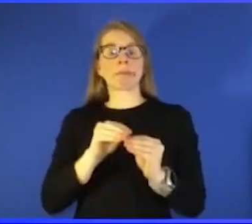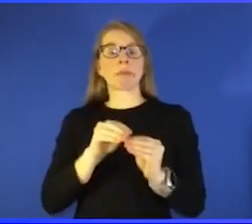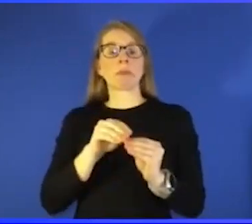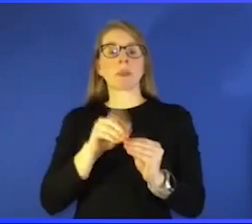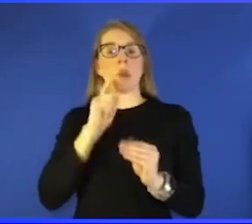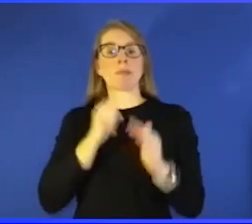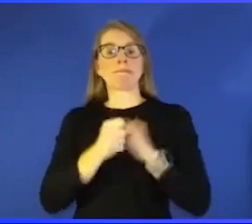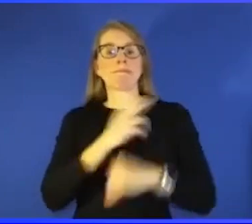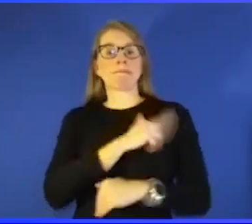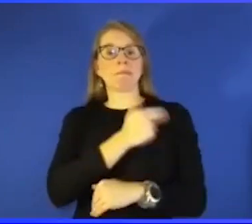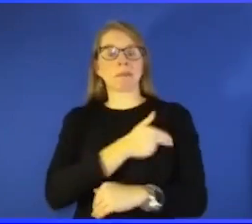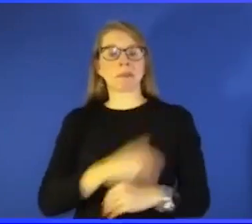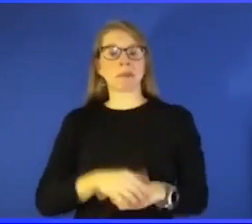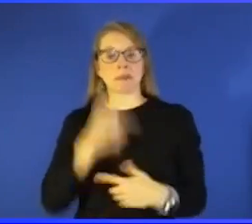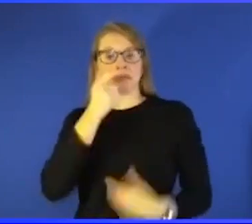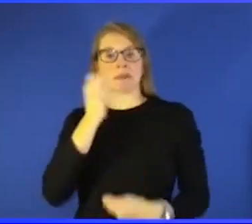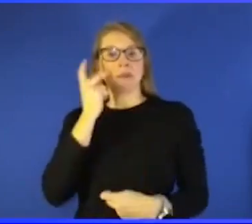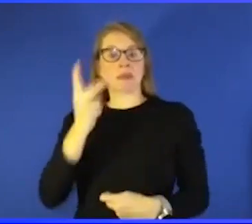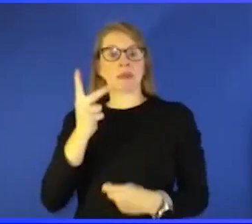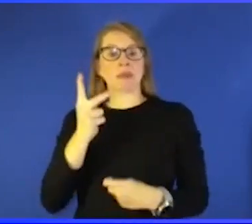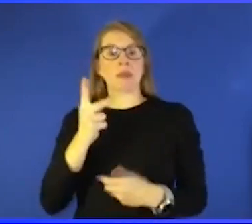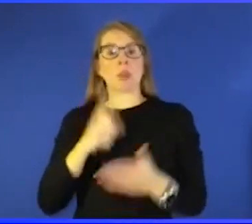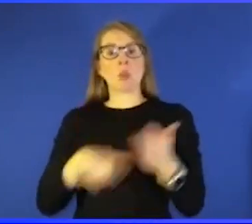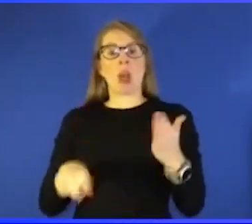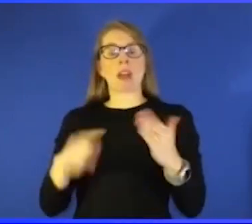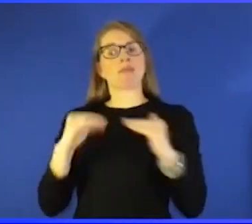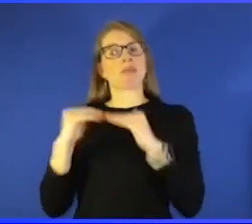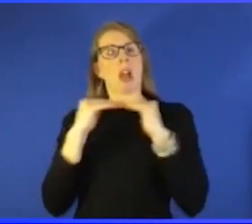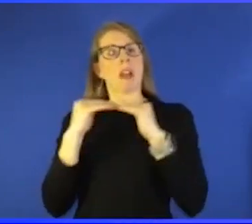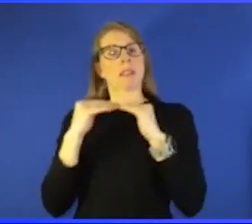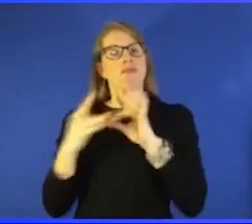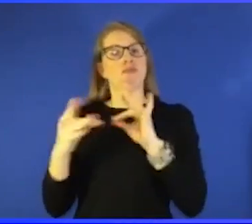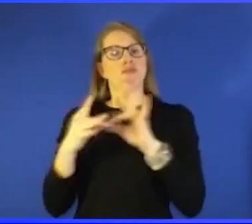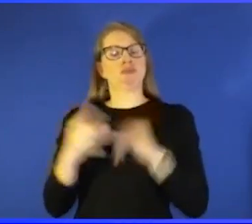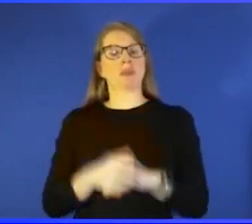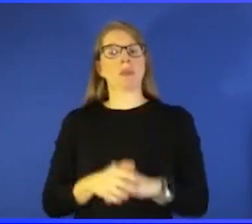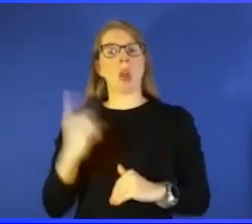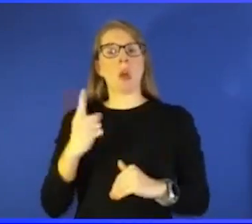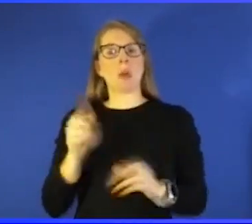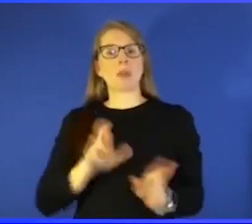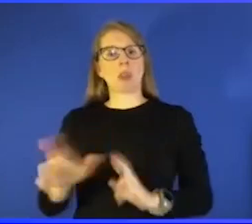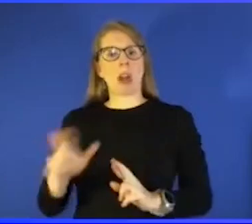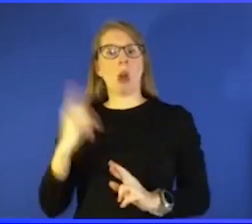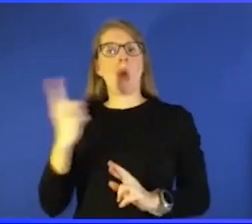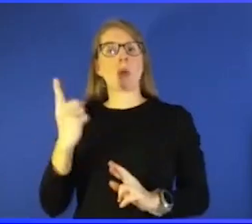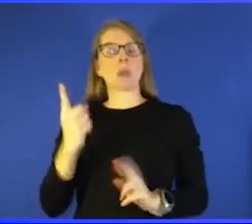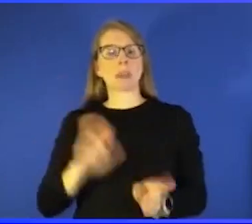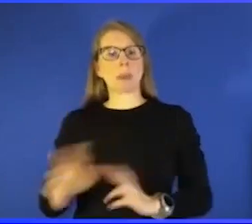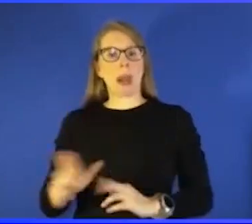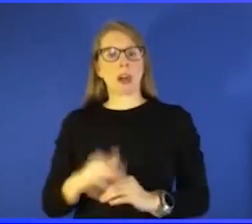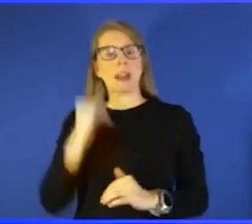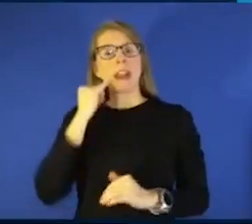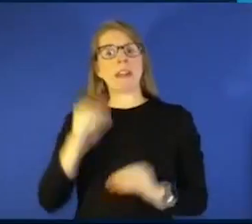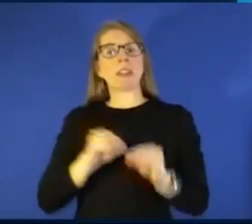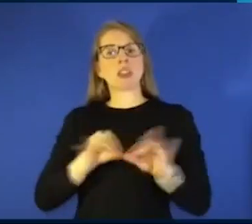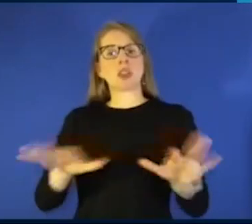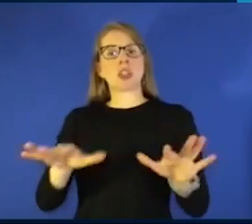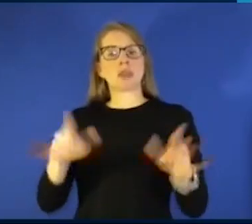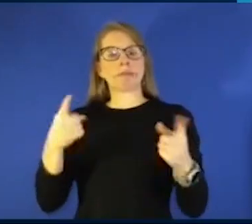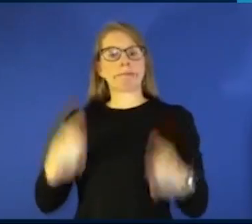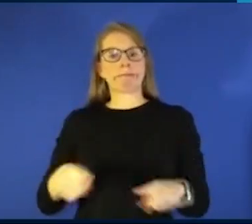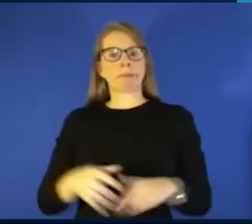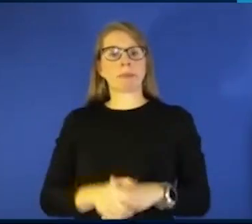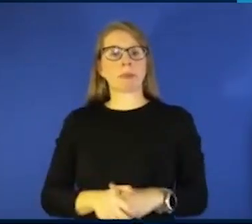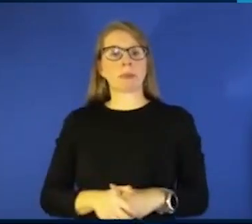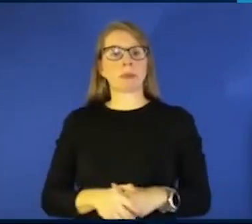interested to see what our colleagues are saying. But yes, we are always ready. We are always prepared should that surge occur. We've got a couple of